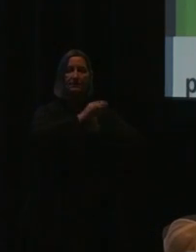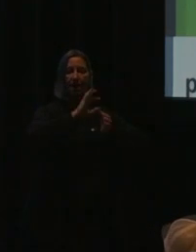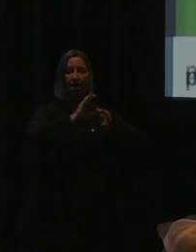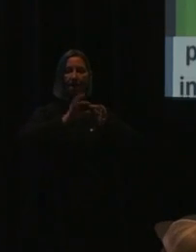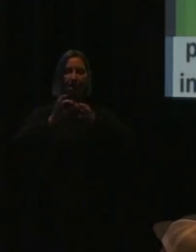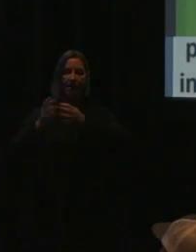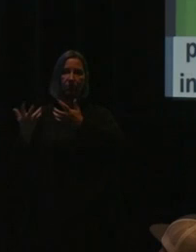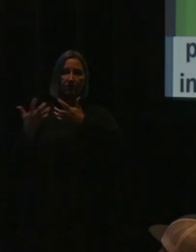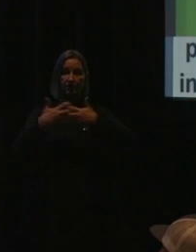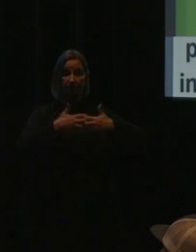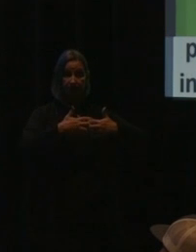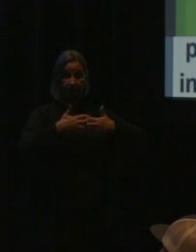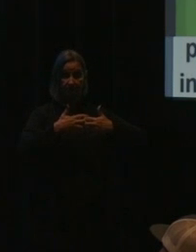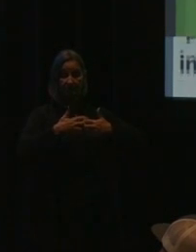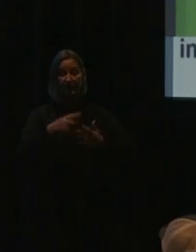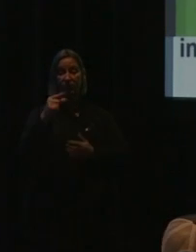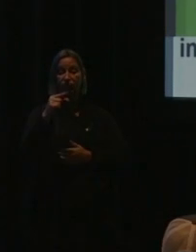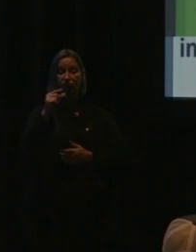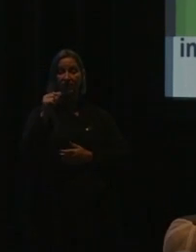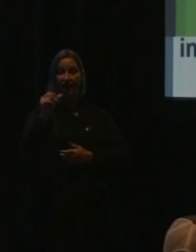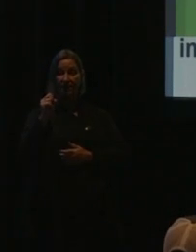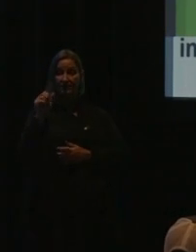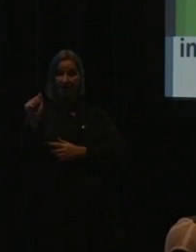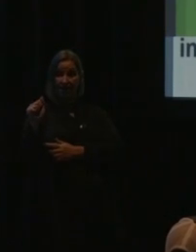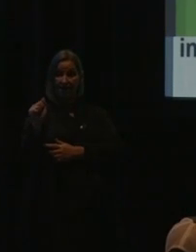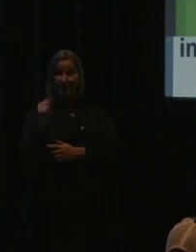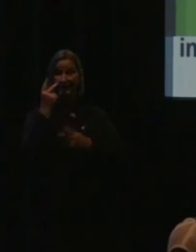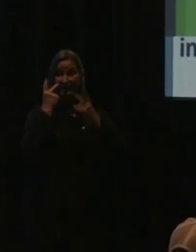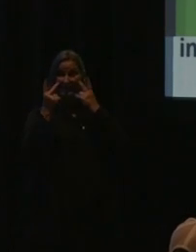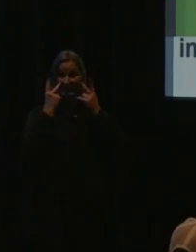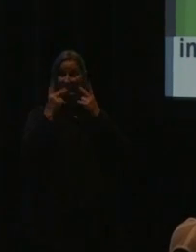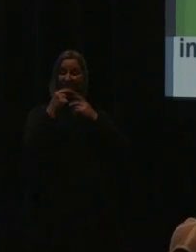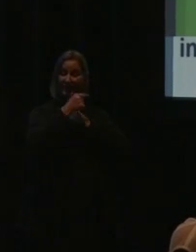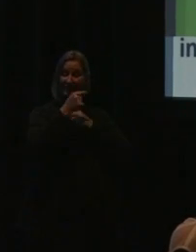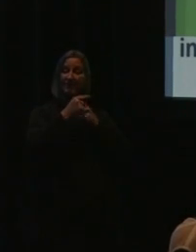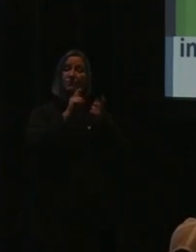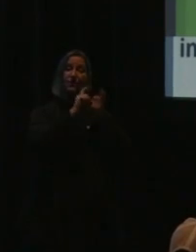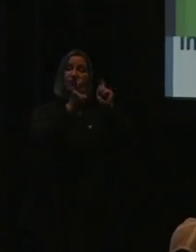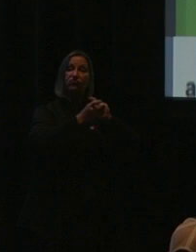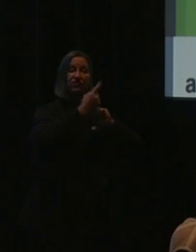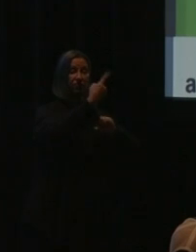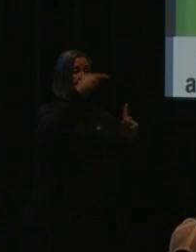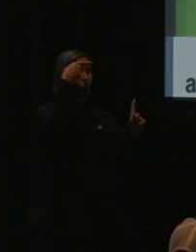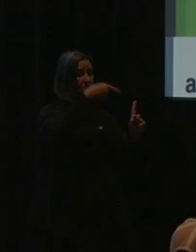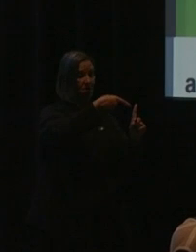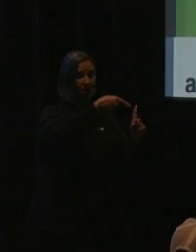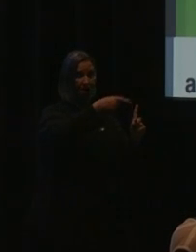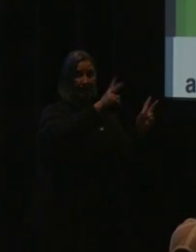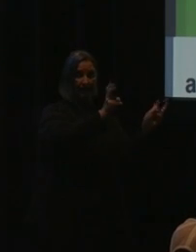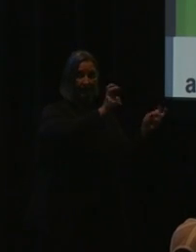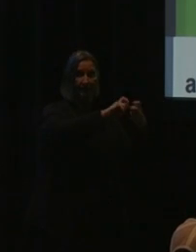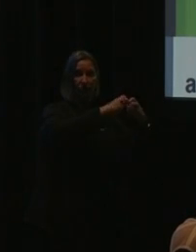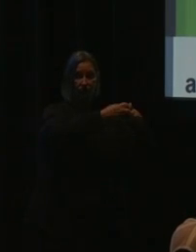program. And GSA sees this as an opportunity to pivot from a single issue and to focus on a